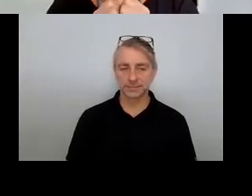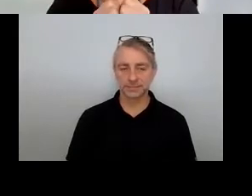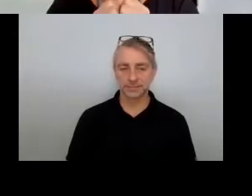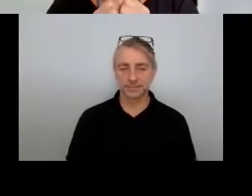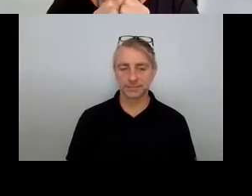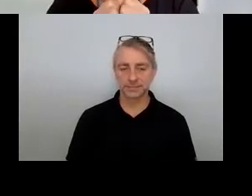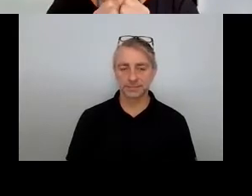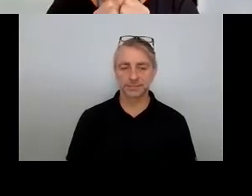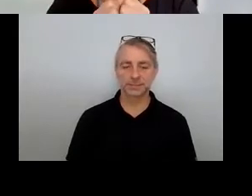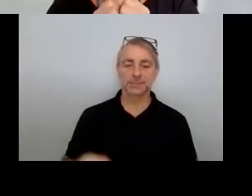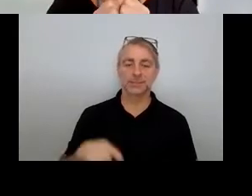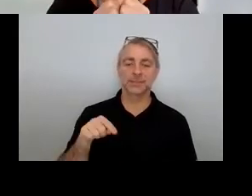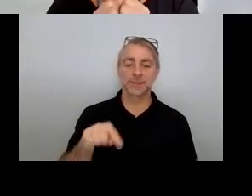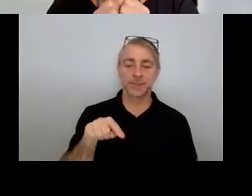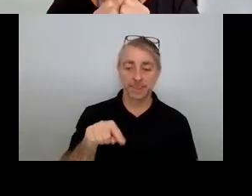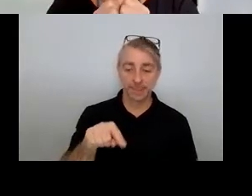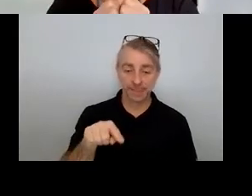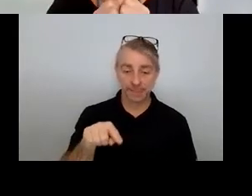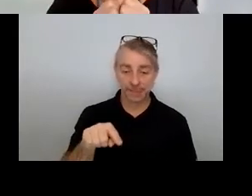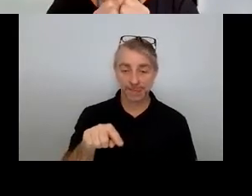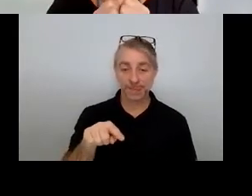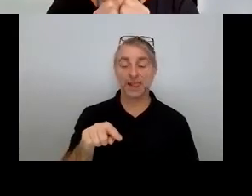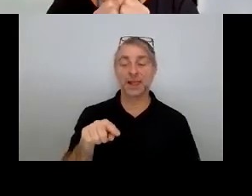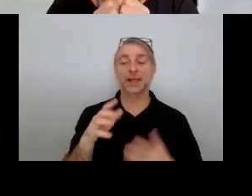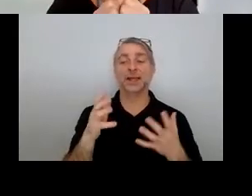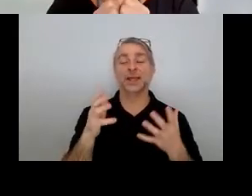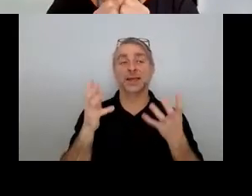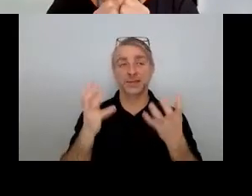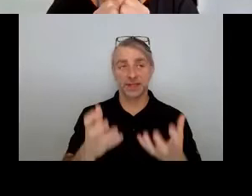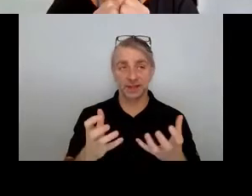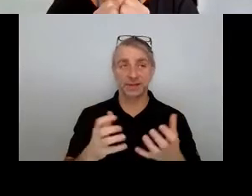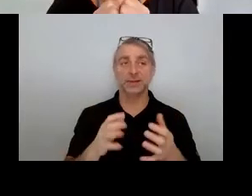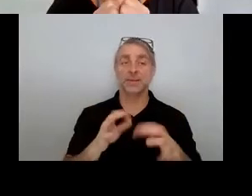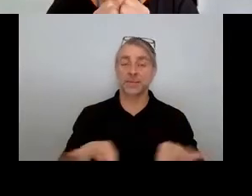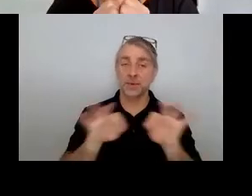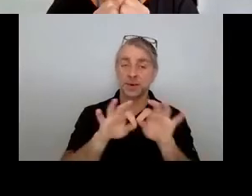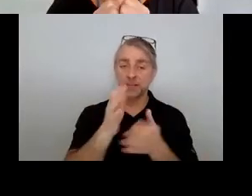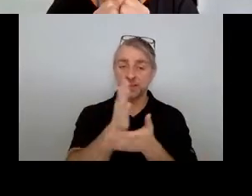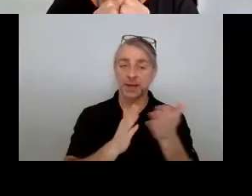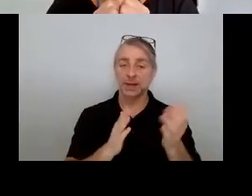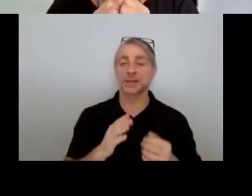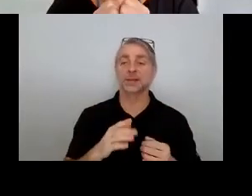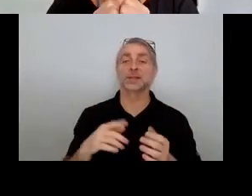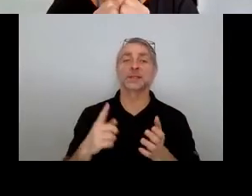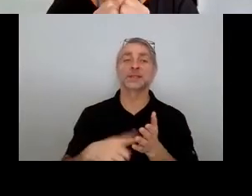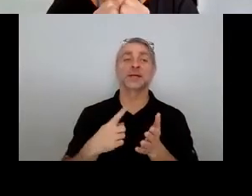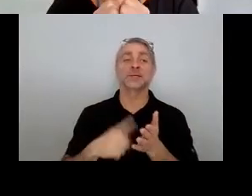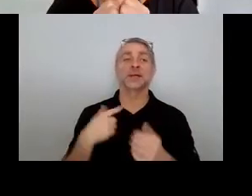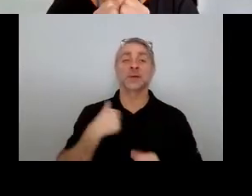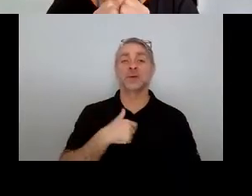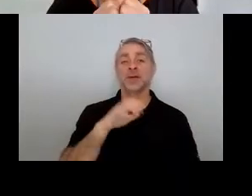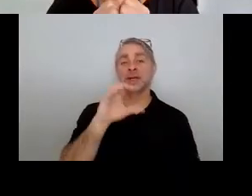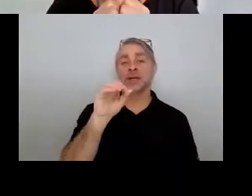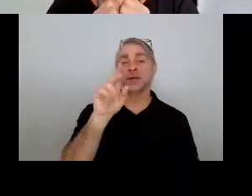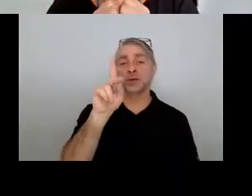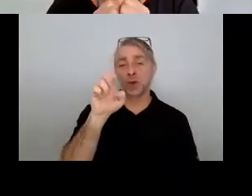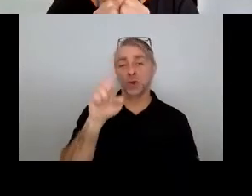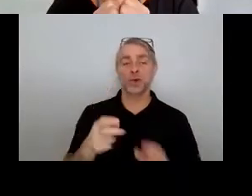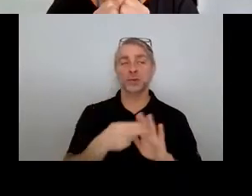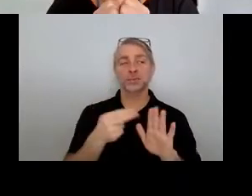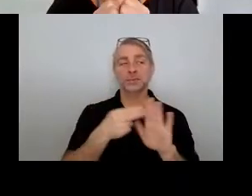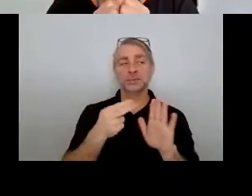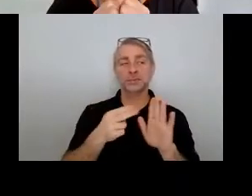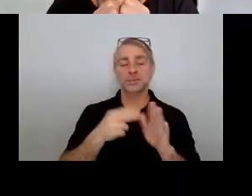systematic review. So although the tendency for all of us is to code everything in kitchen sink, we do want to be strategic in how